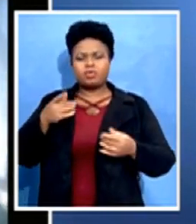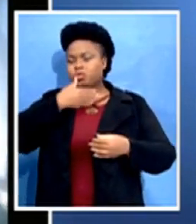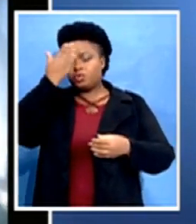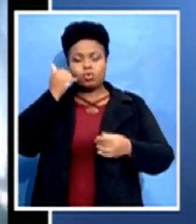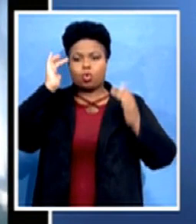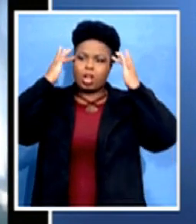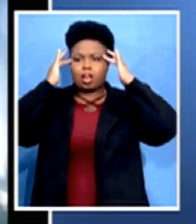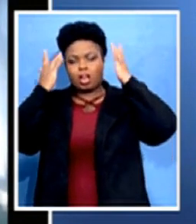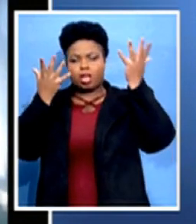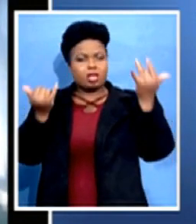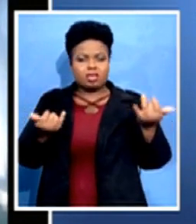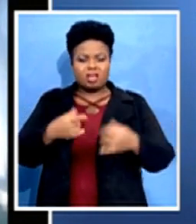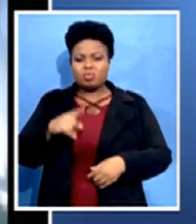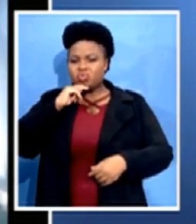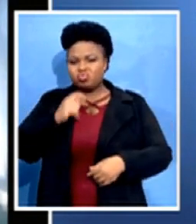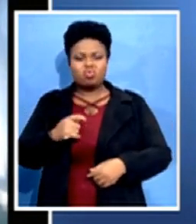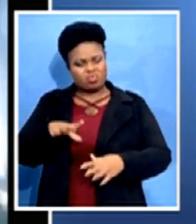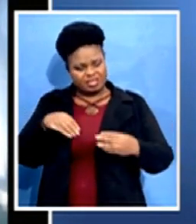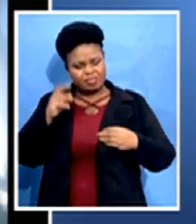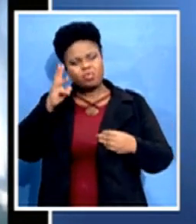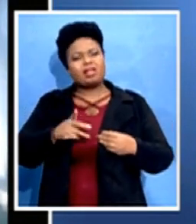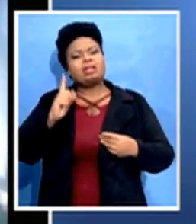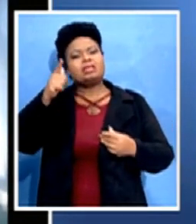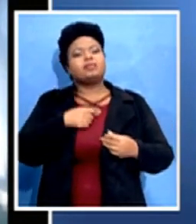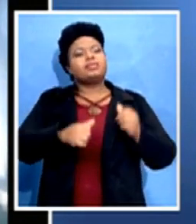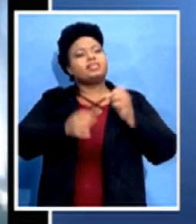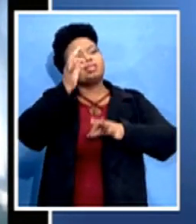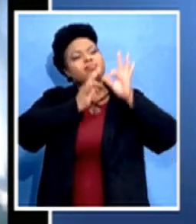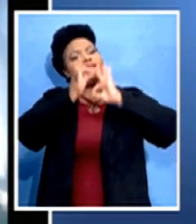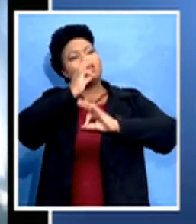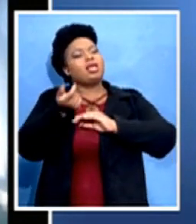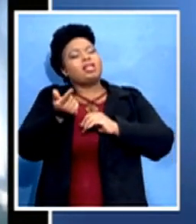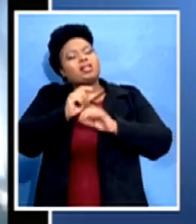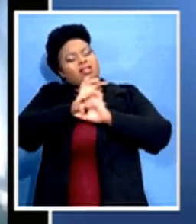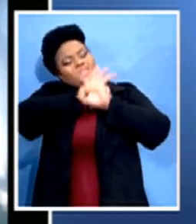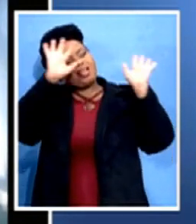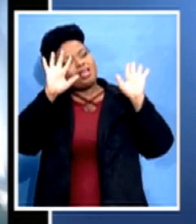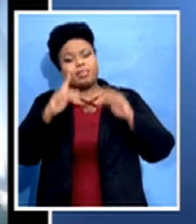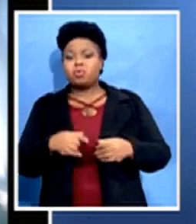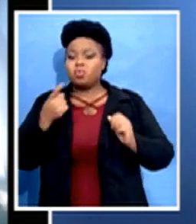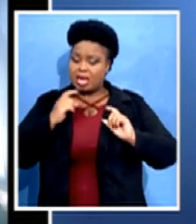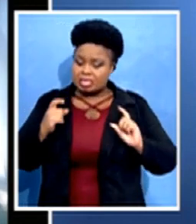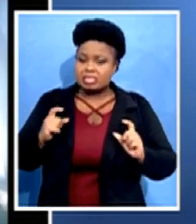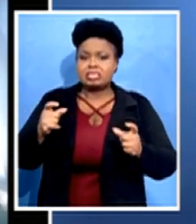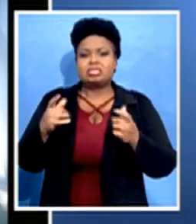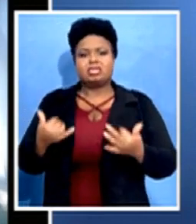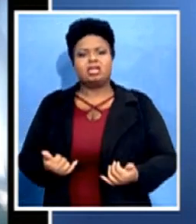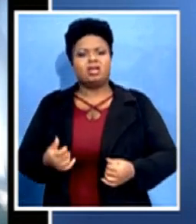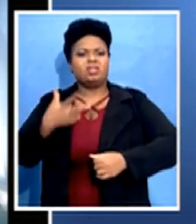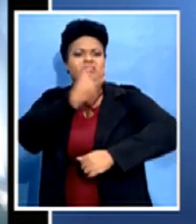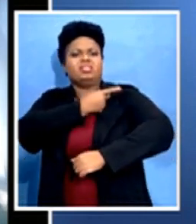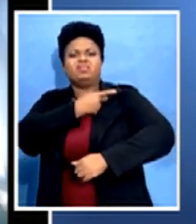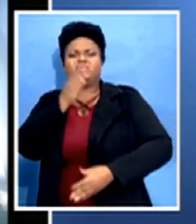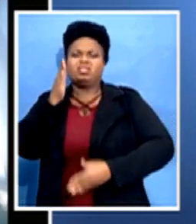rushing it to vaccinate the population as if this vaccine is going to put an end to the pandemic. That's the